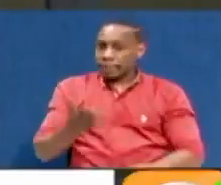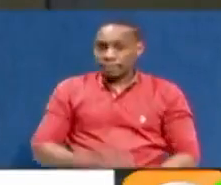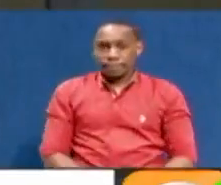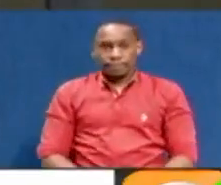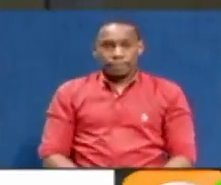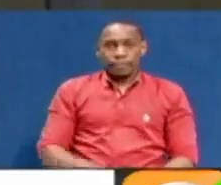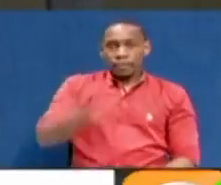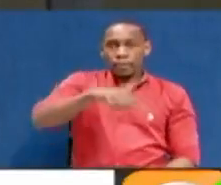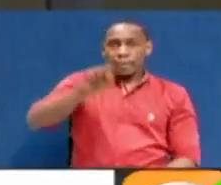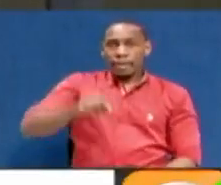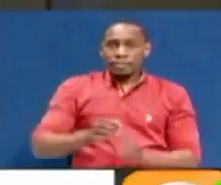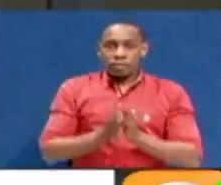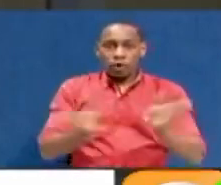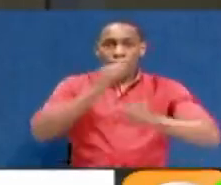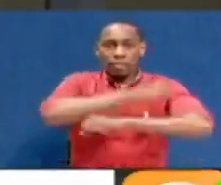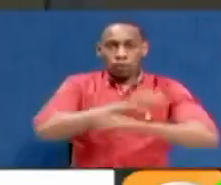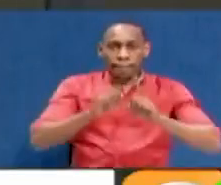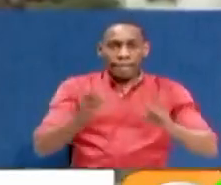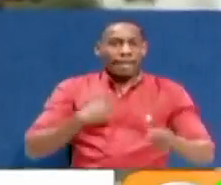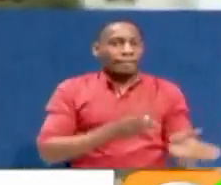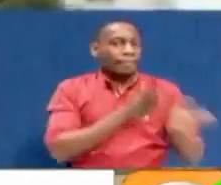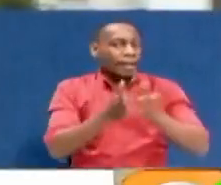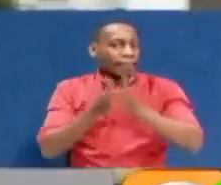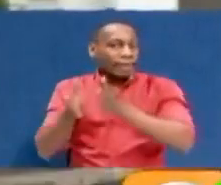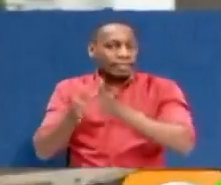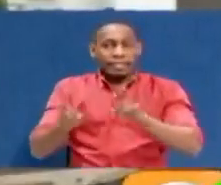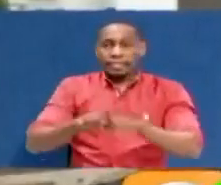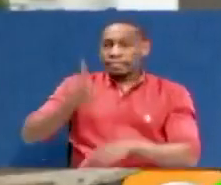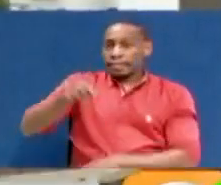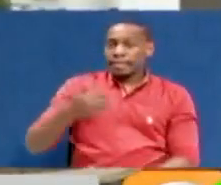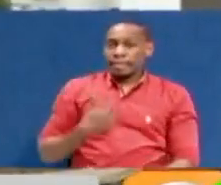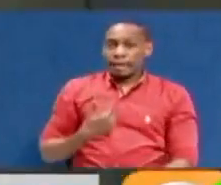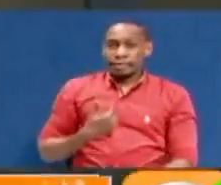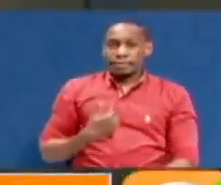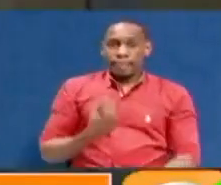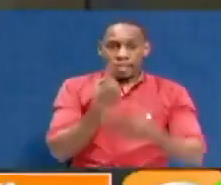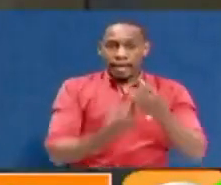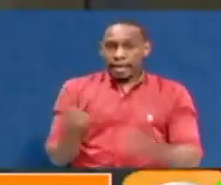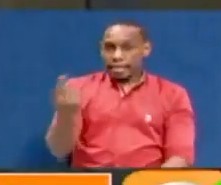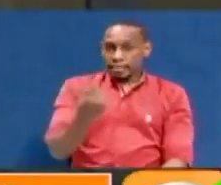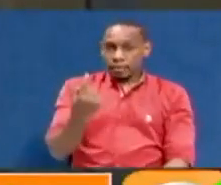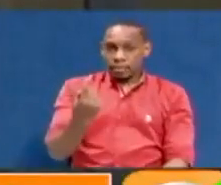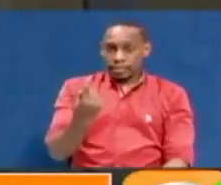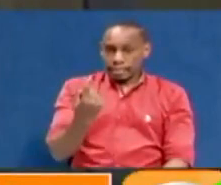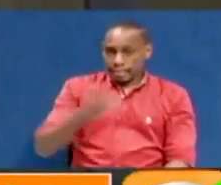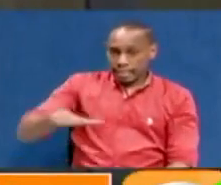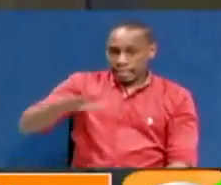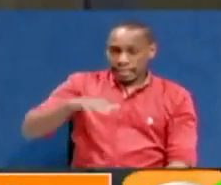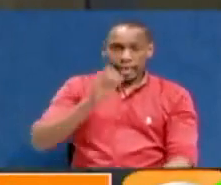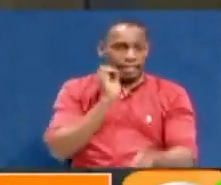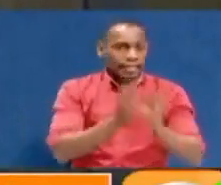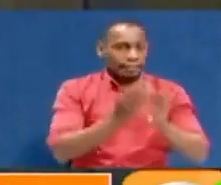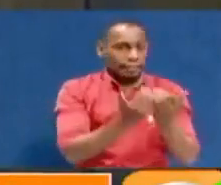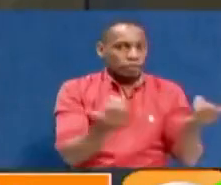should open schools, but should open in a phased manner. And we should have isolated facilities in